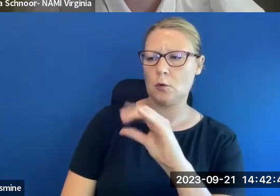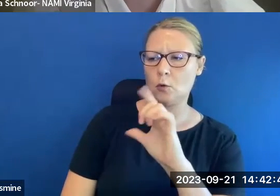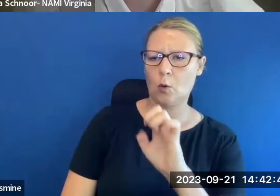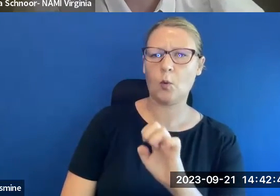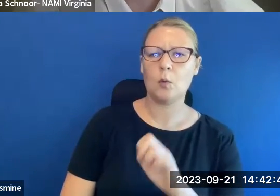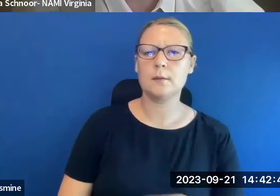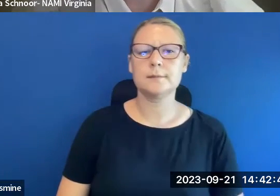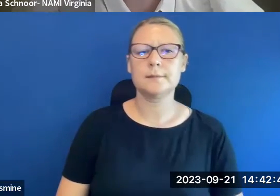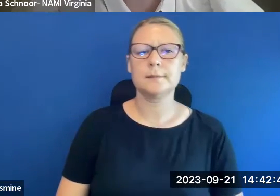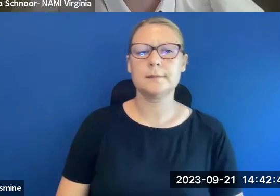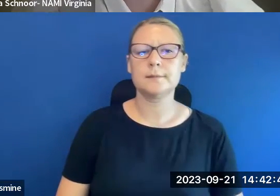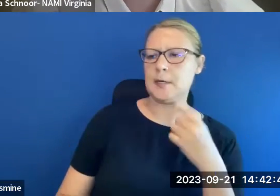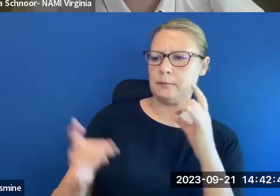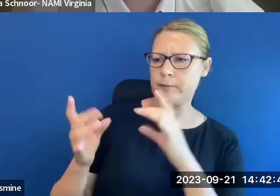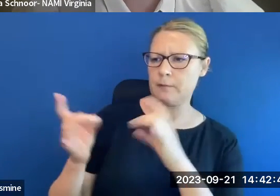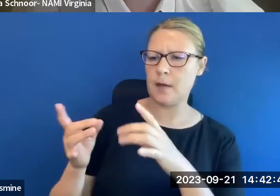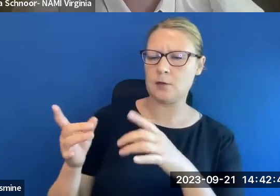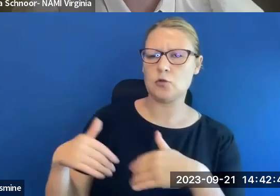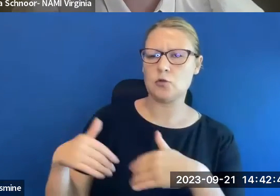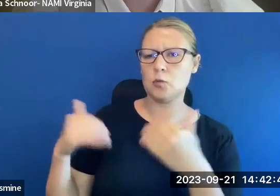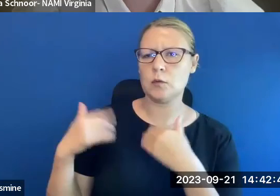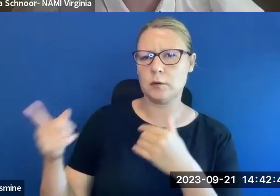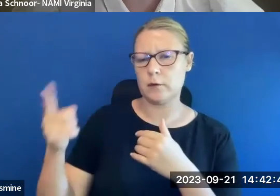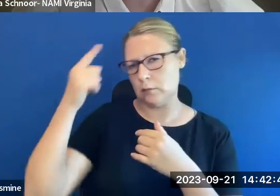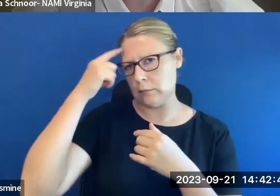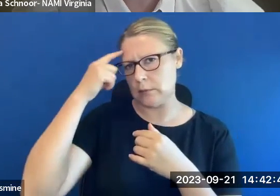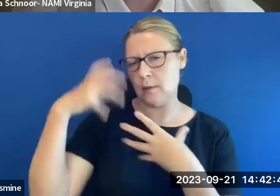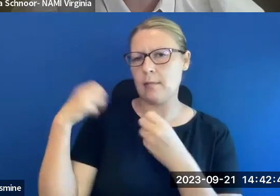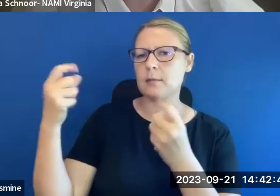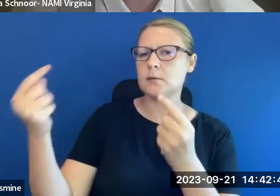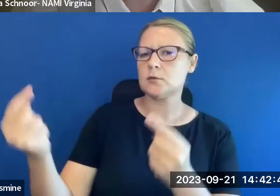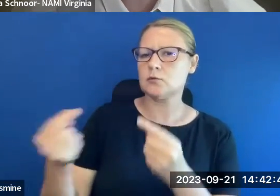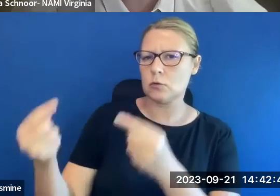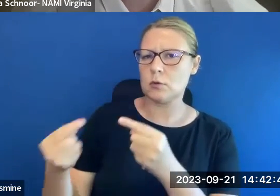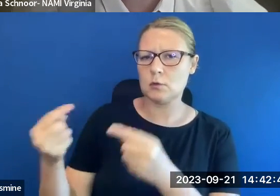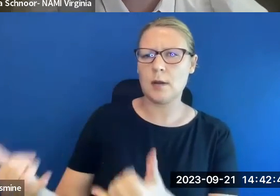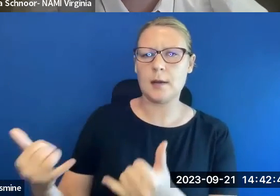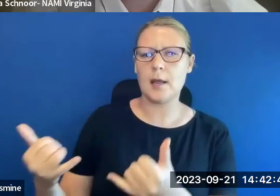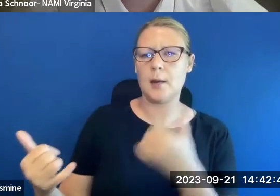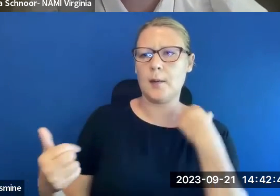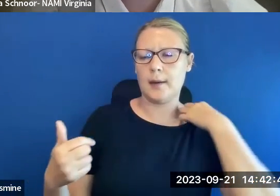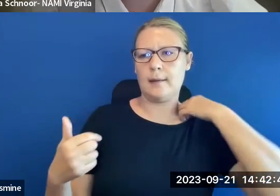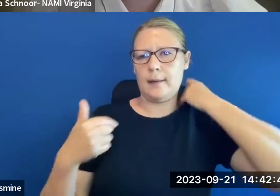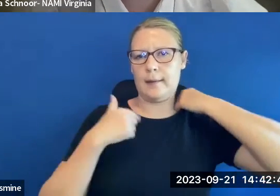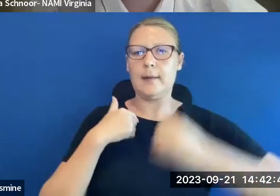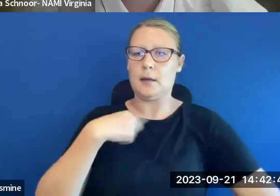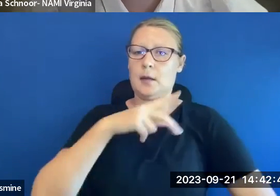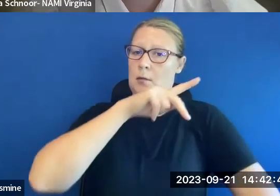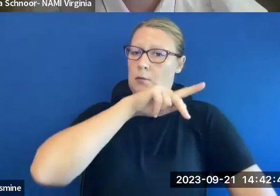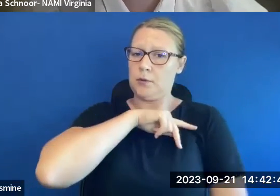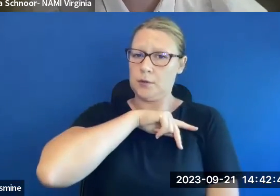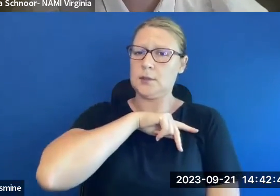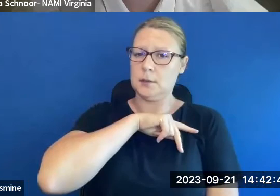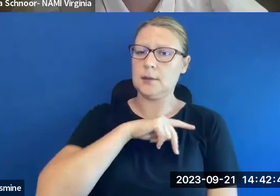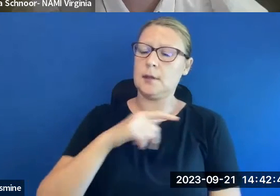who are struggling right now with their mental health, say I have personally been there. I have my own